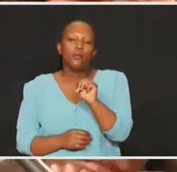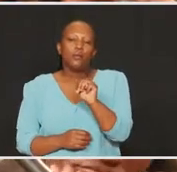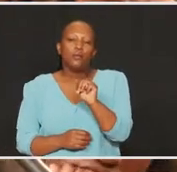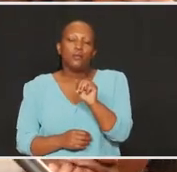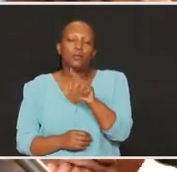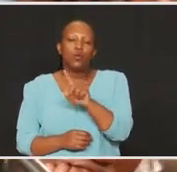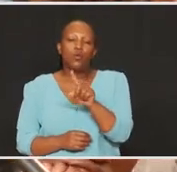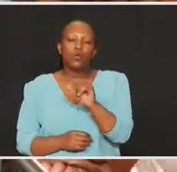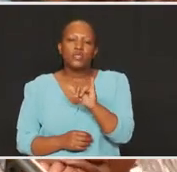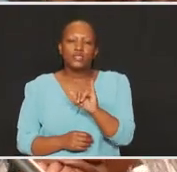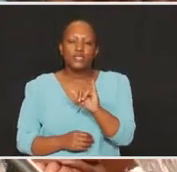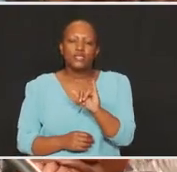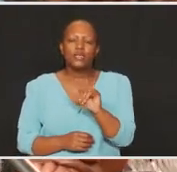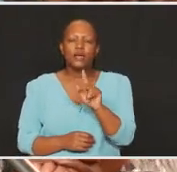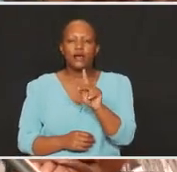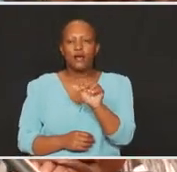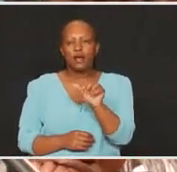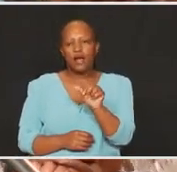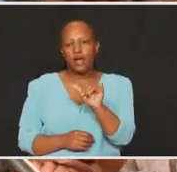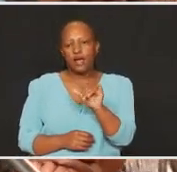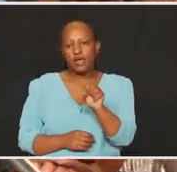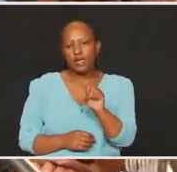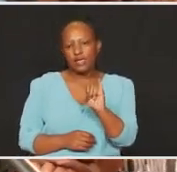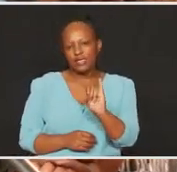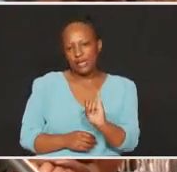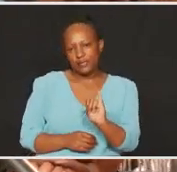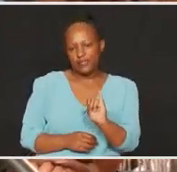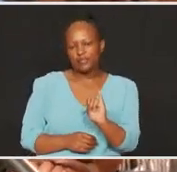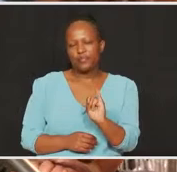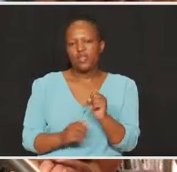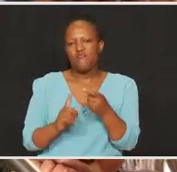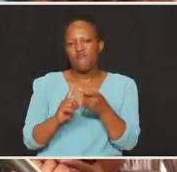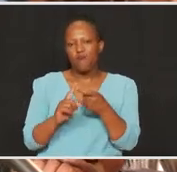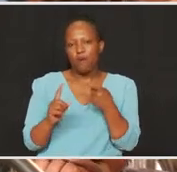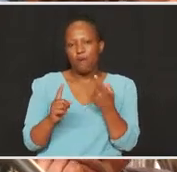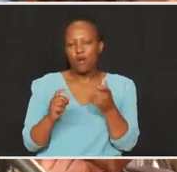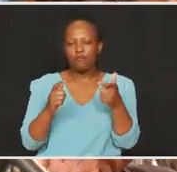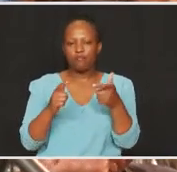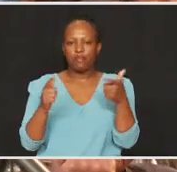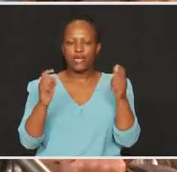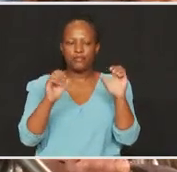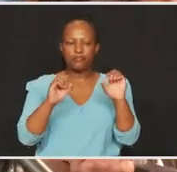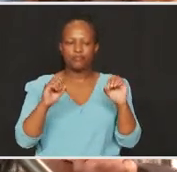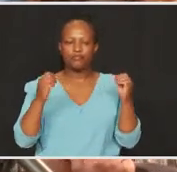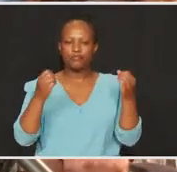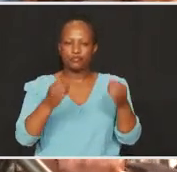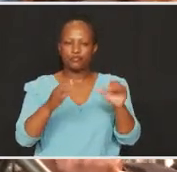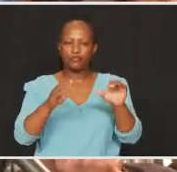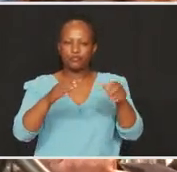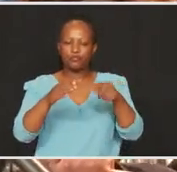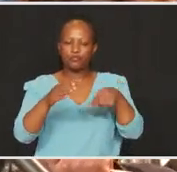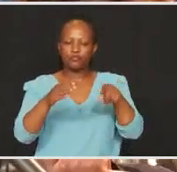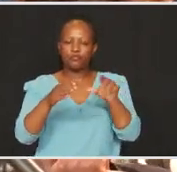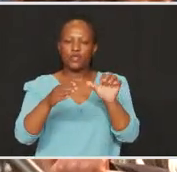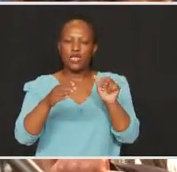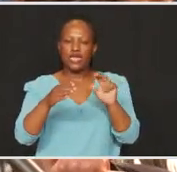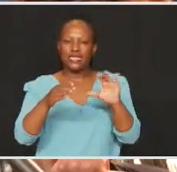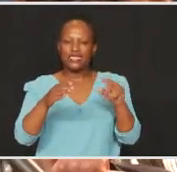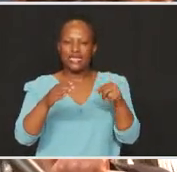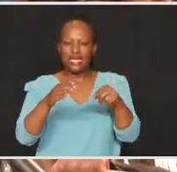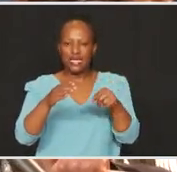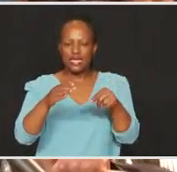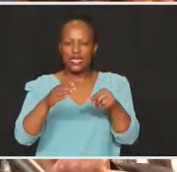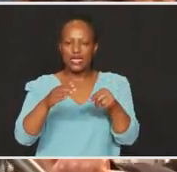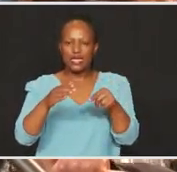from The Liberation movement called the African National Congress which in its nature it